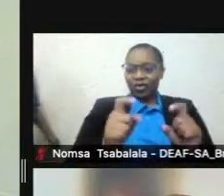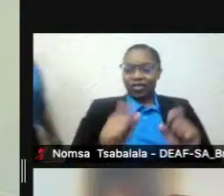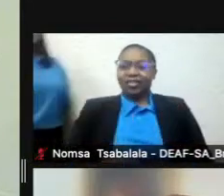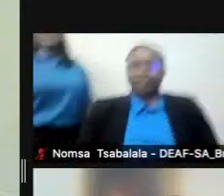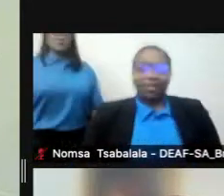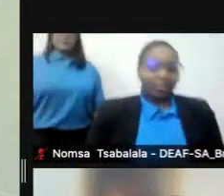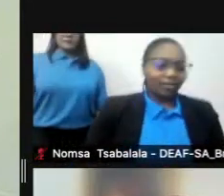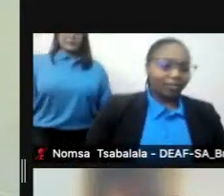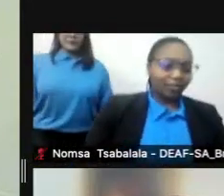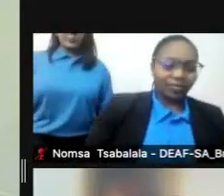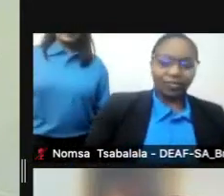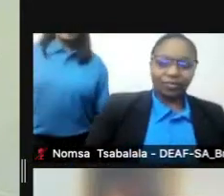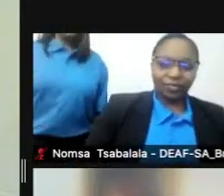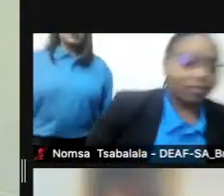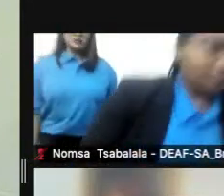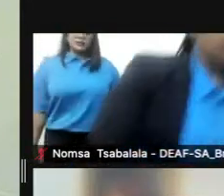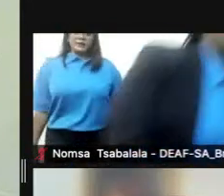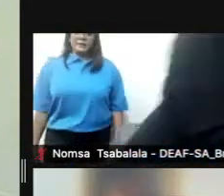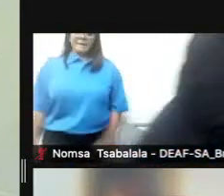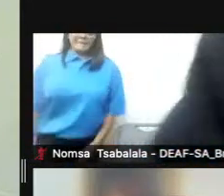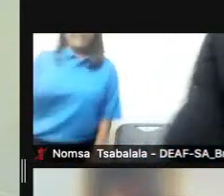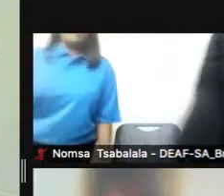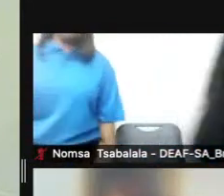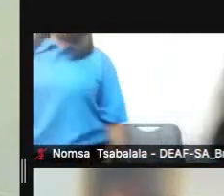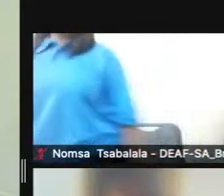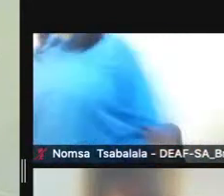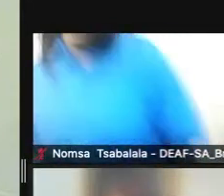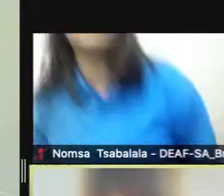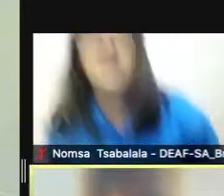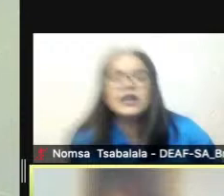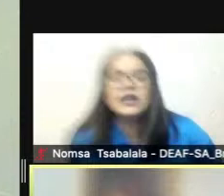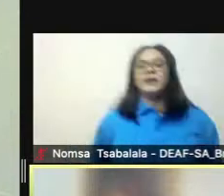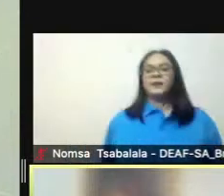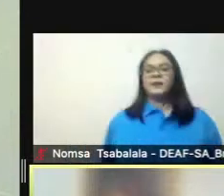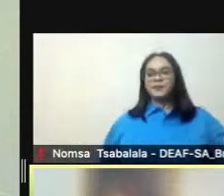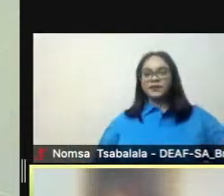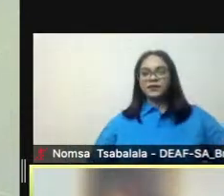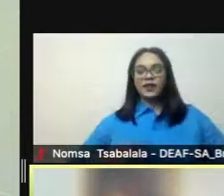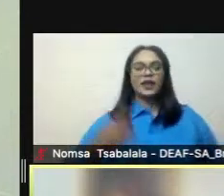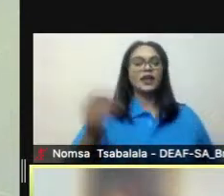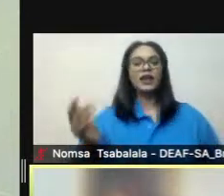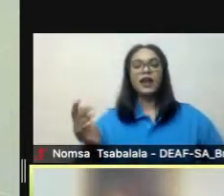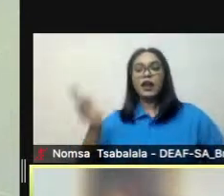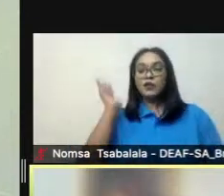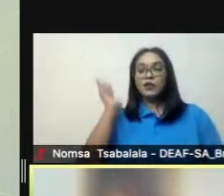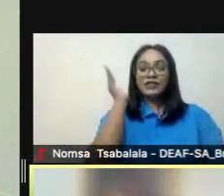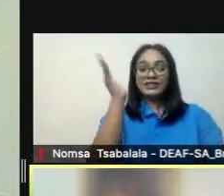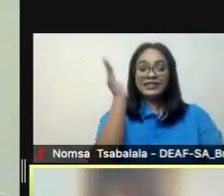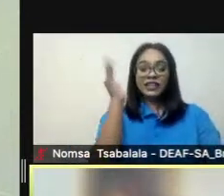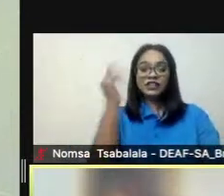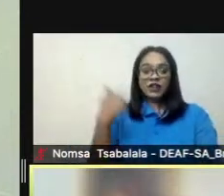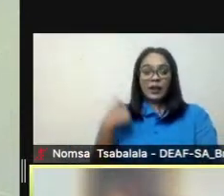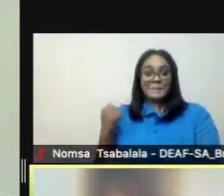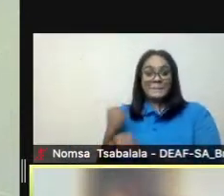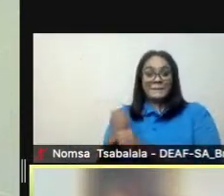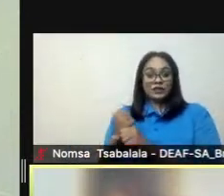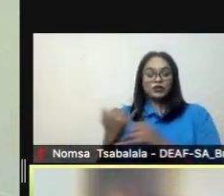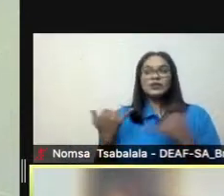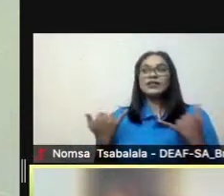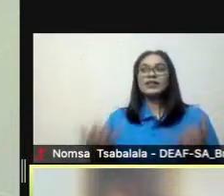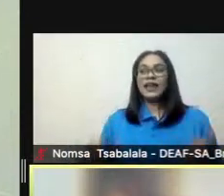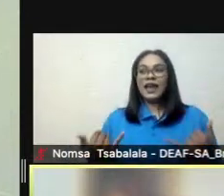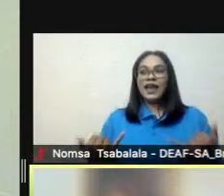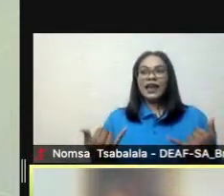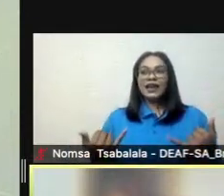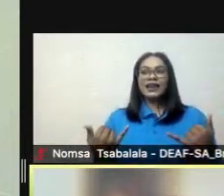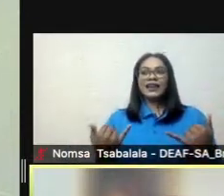much. As I've already greeted, the presentation that I'm going to make is on the state of readiness